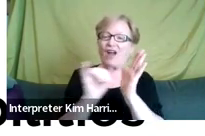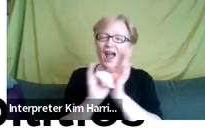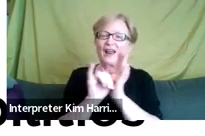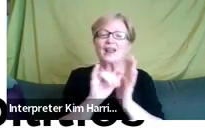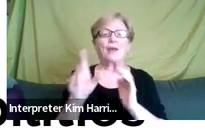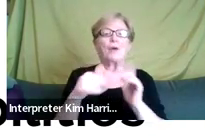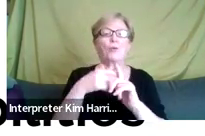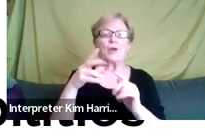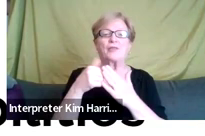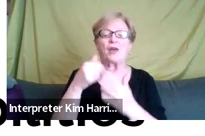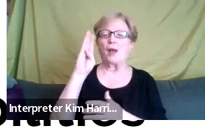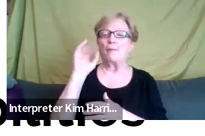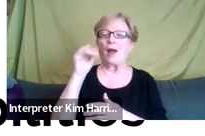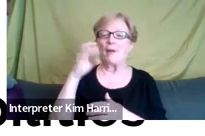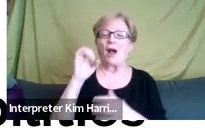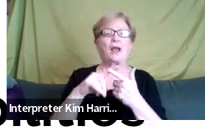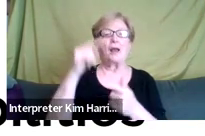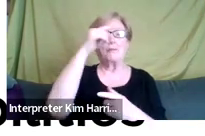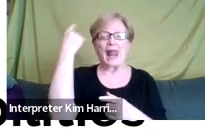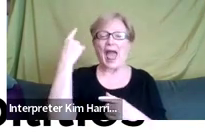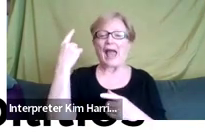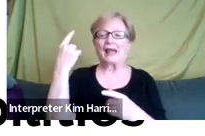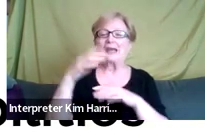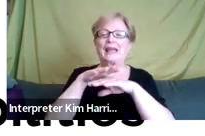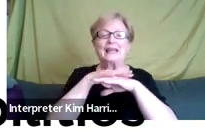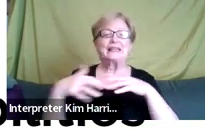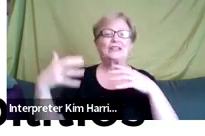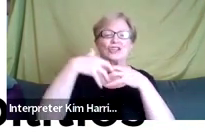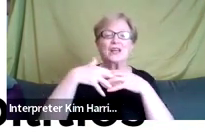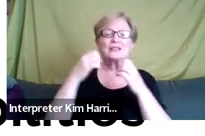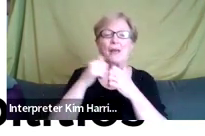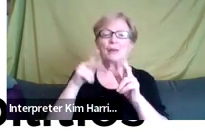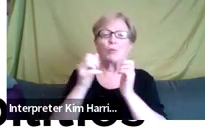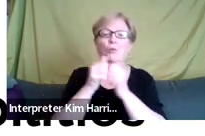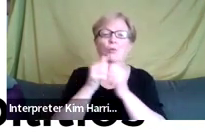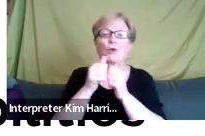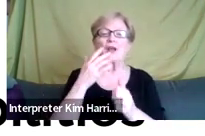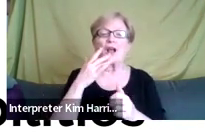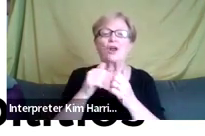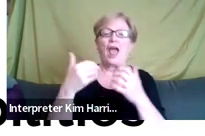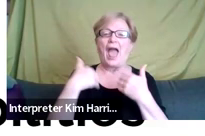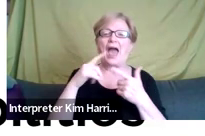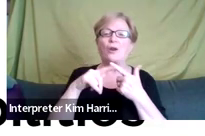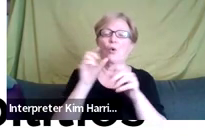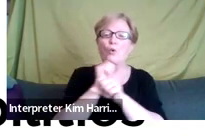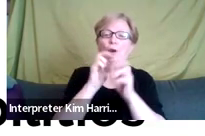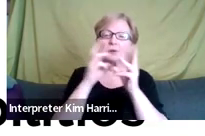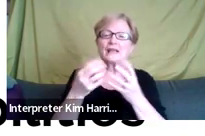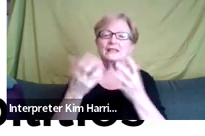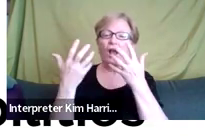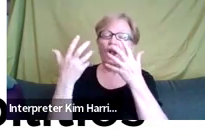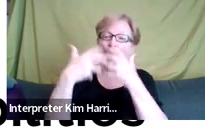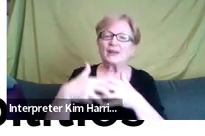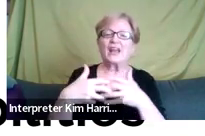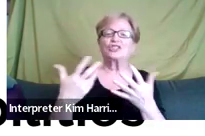color, had their workplace accommodation requests met by the employer, compared to 43%